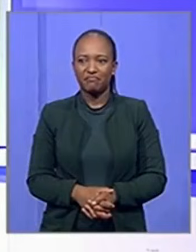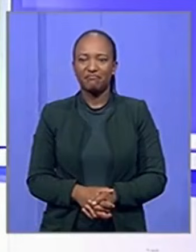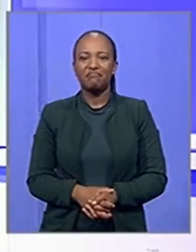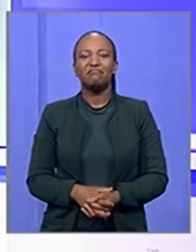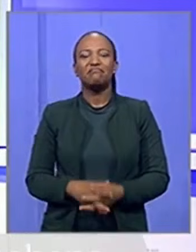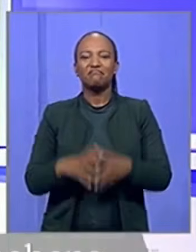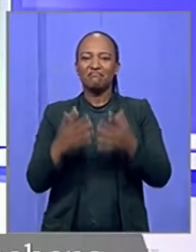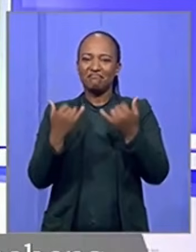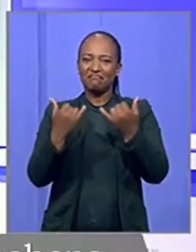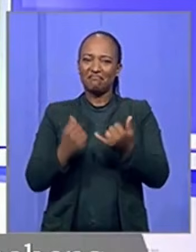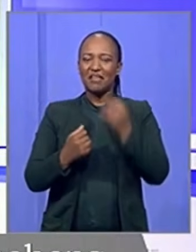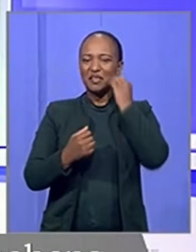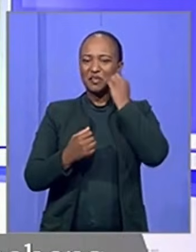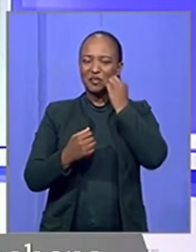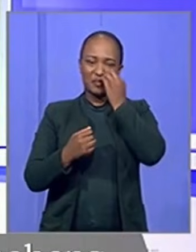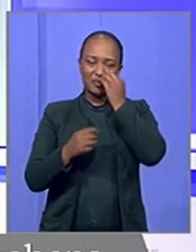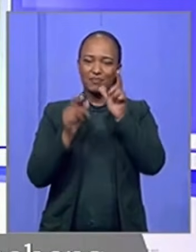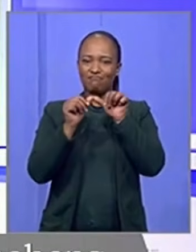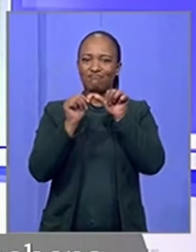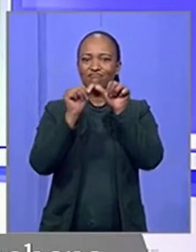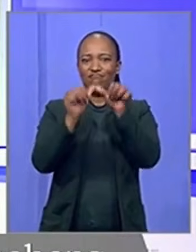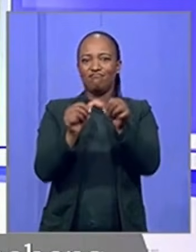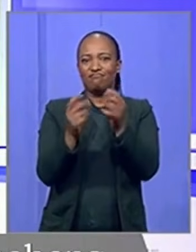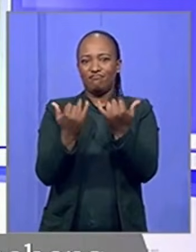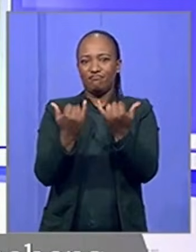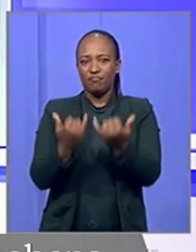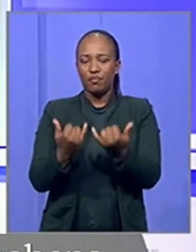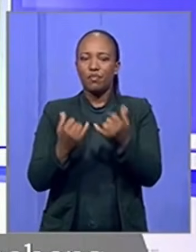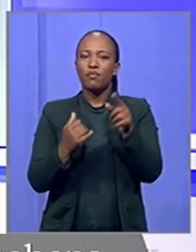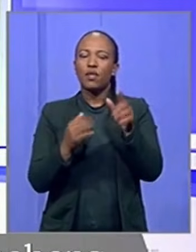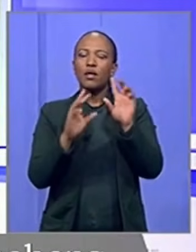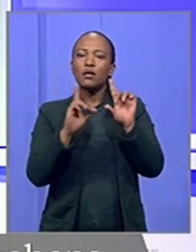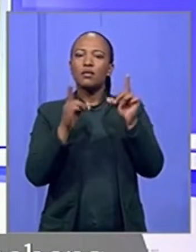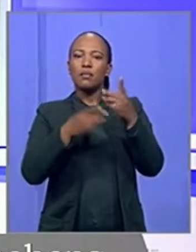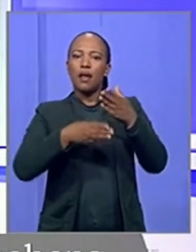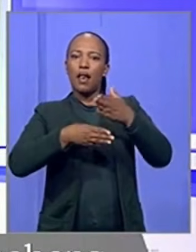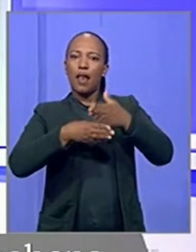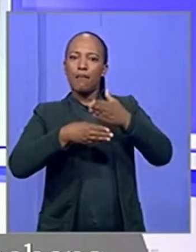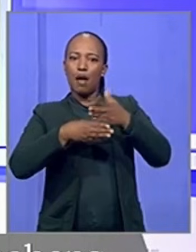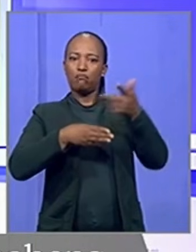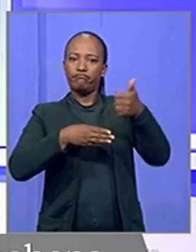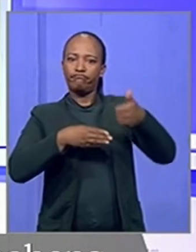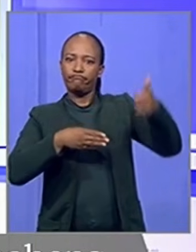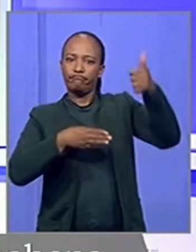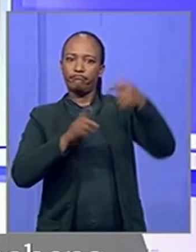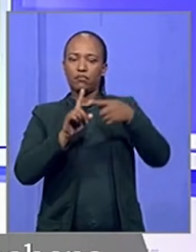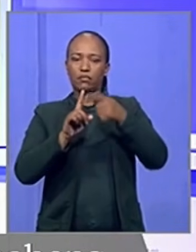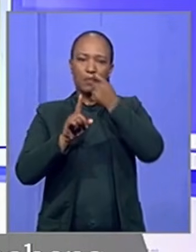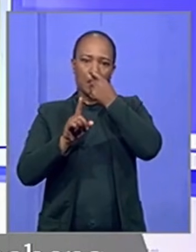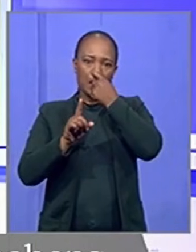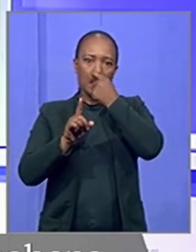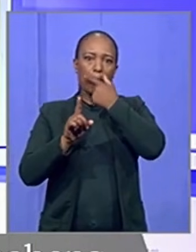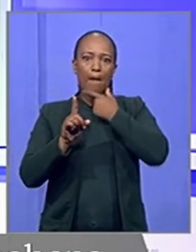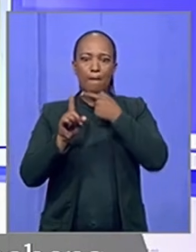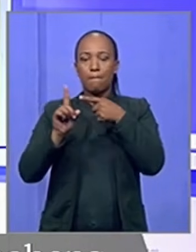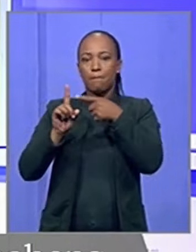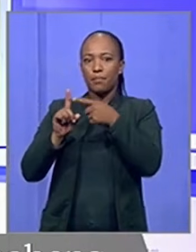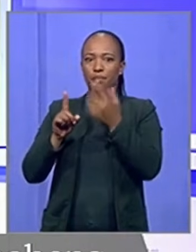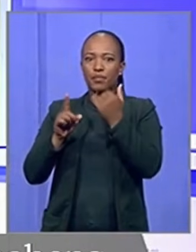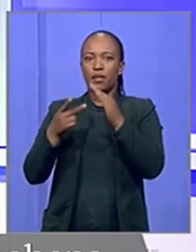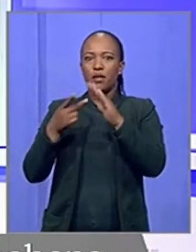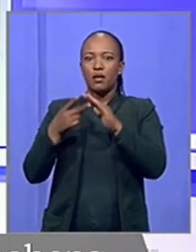Khaswena ditaba tsa Sesotho e tswela pele. Letona la ditaba tsa basebetsi Thulas Nxesi le wa mphato wa hae lefapheng la dikgokahanyo Modile Gungubele ba